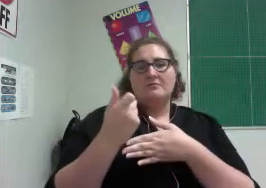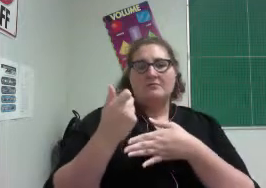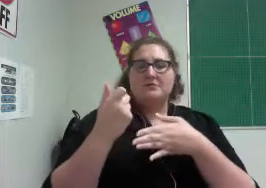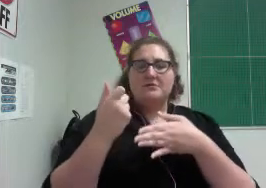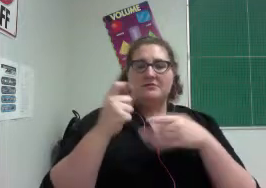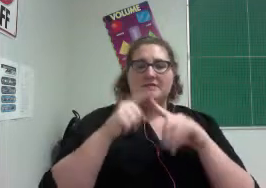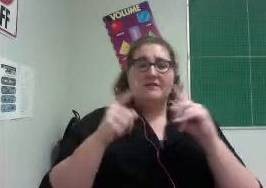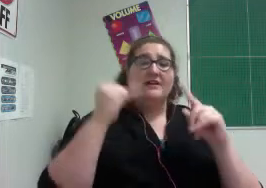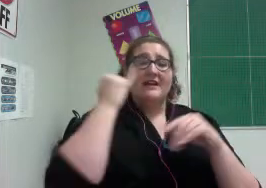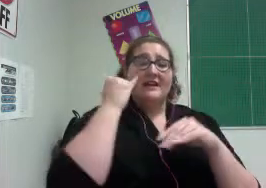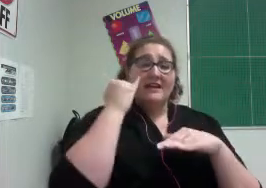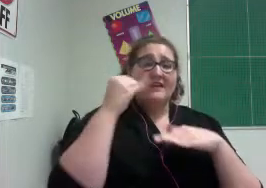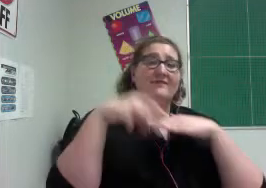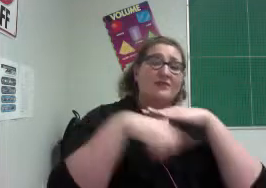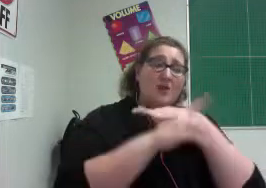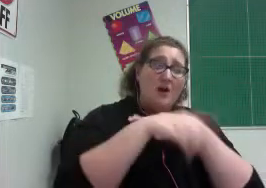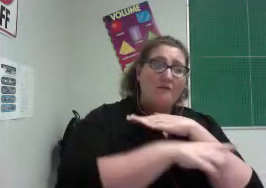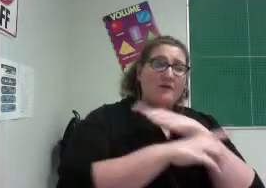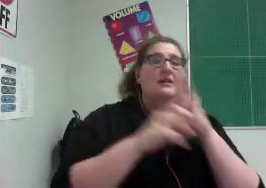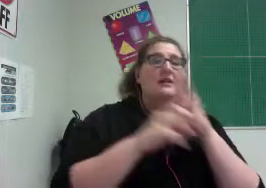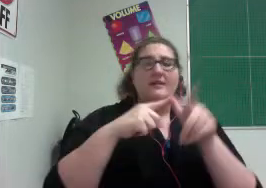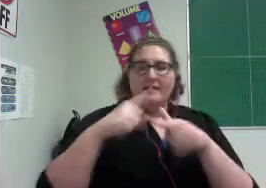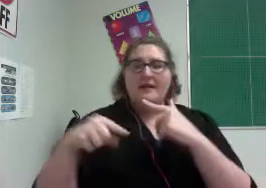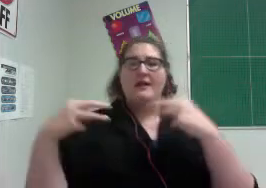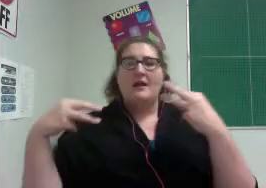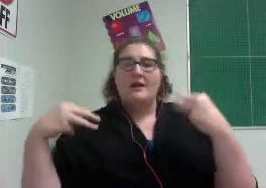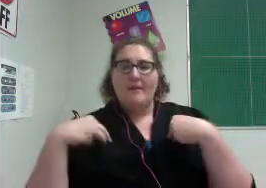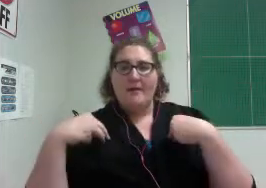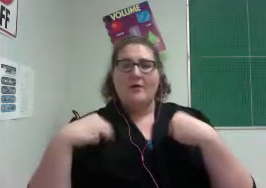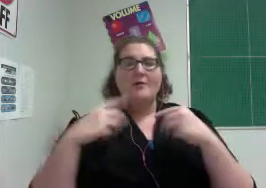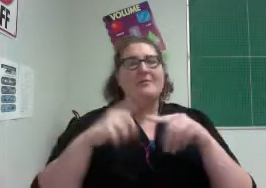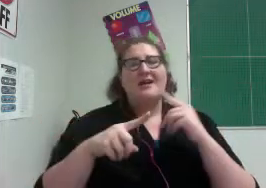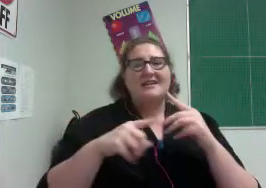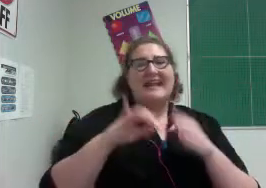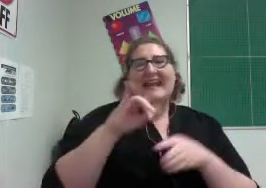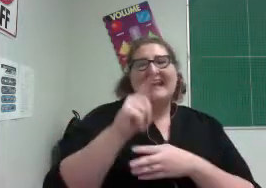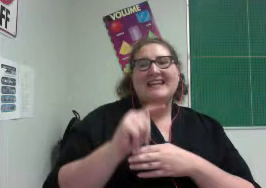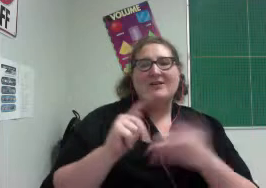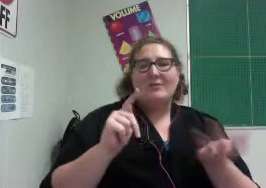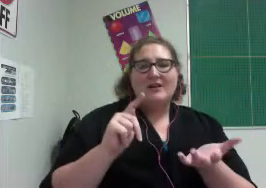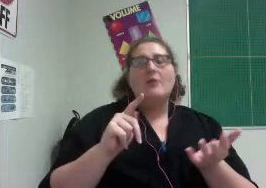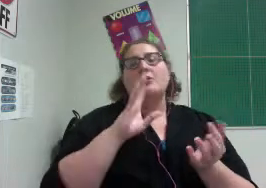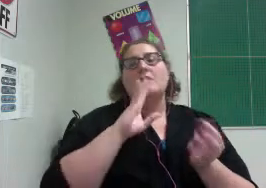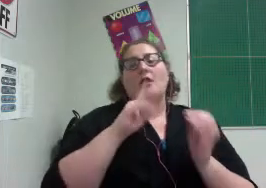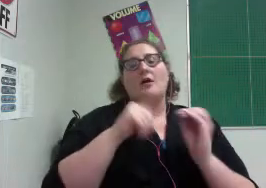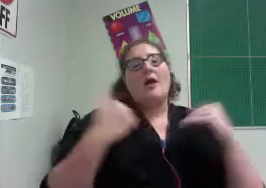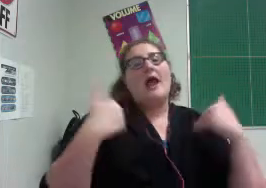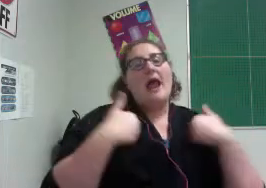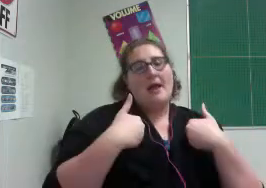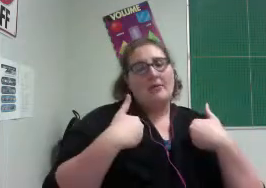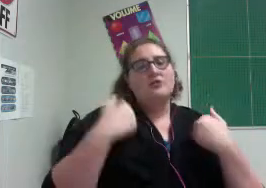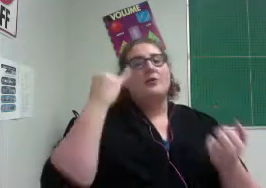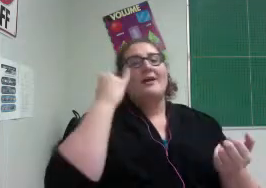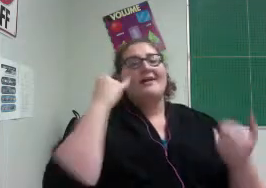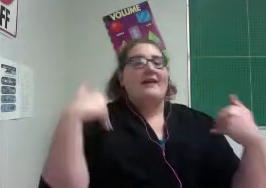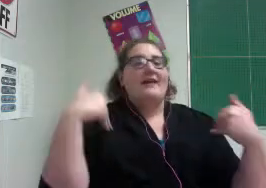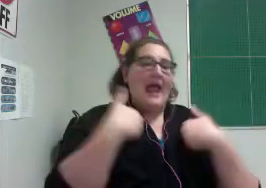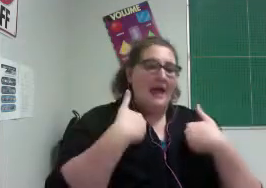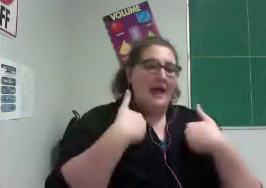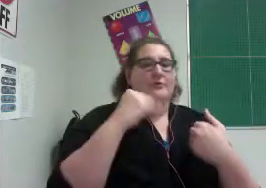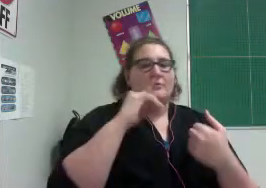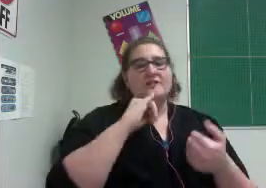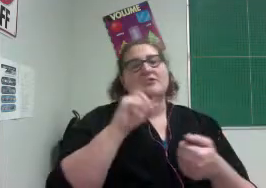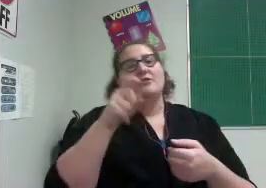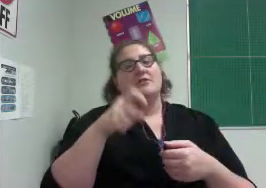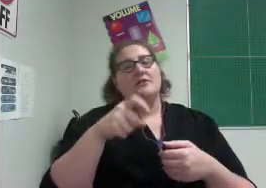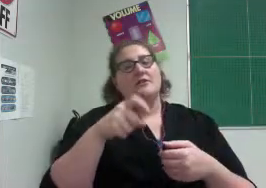have said, if it is a dolphin, then it is a mammal. But what is it? We're talking about an animal. So be a